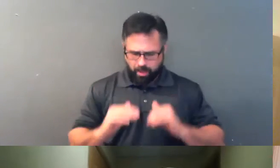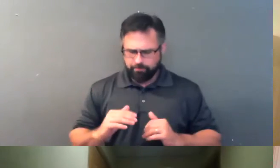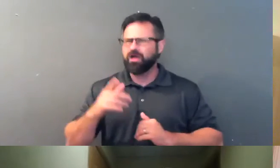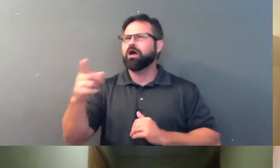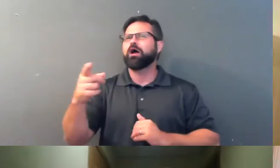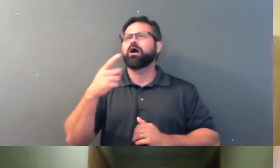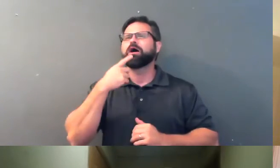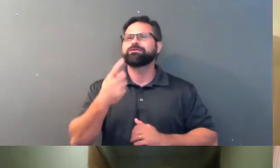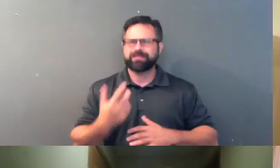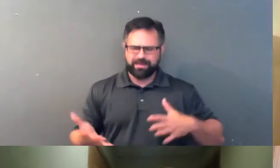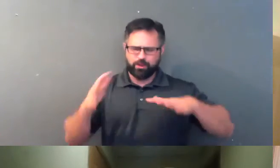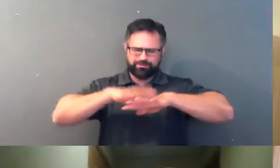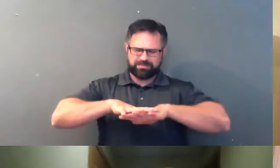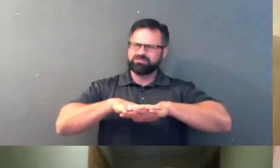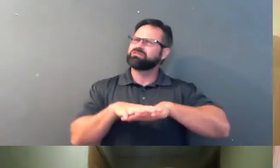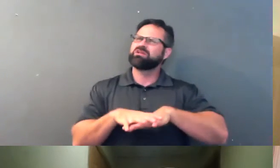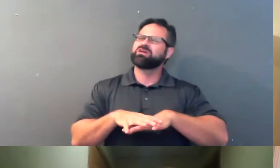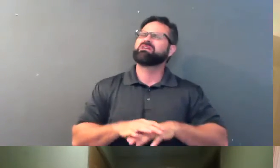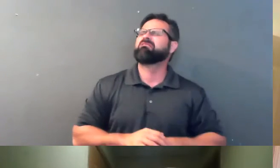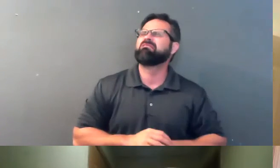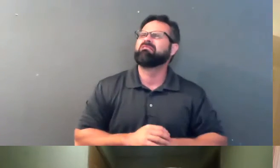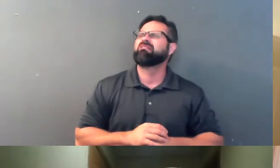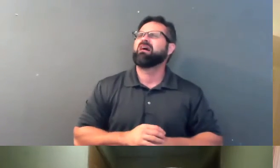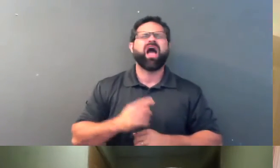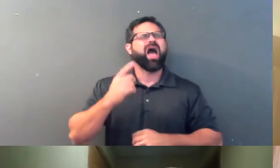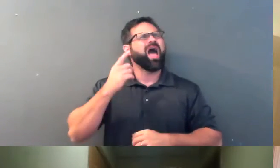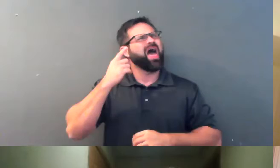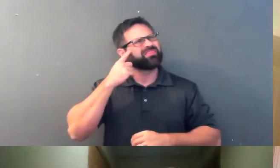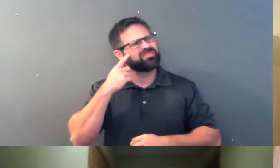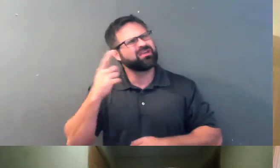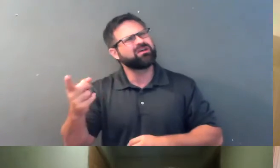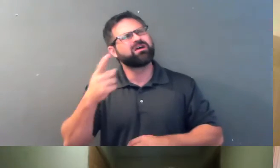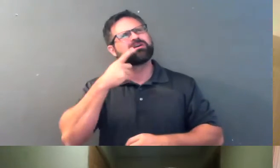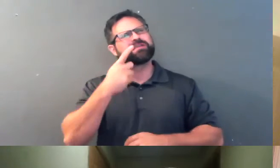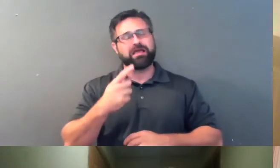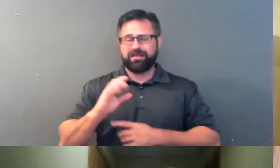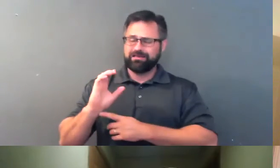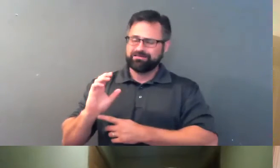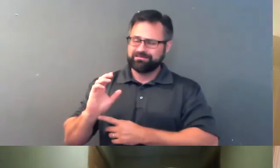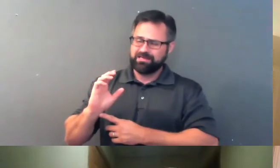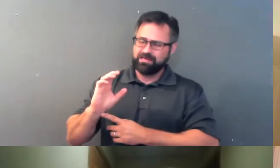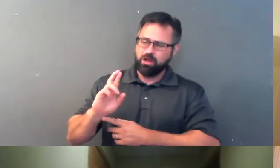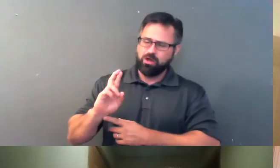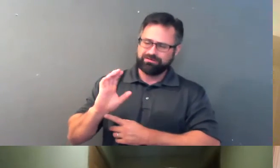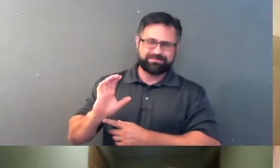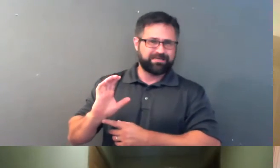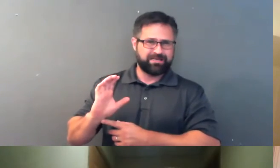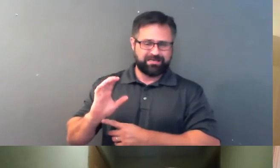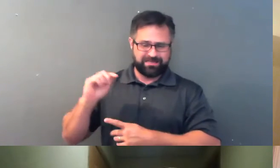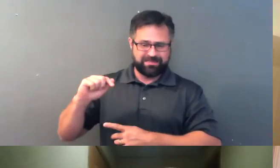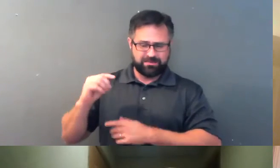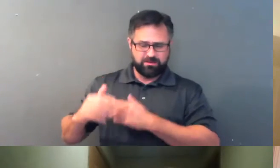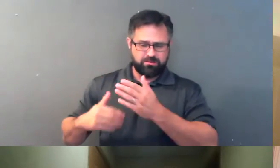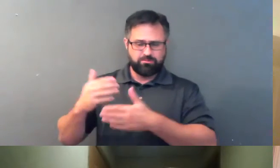take the question to mean, is the CRC process already open